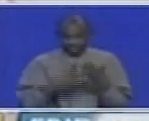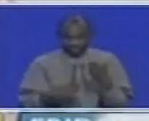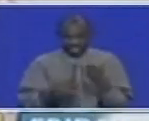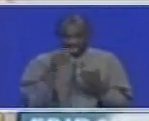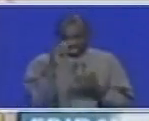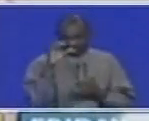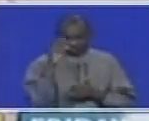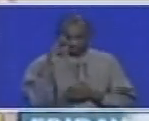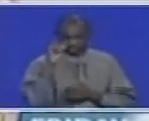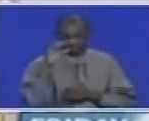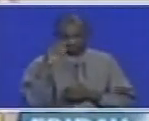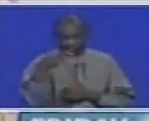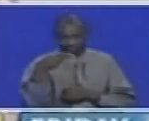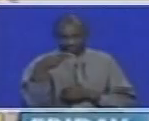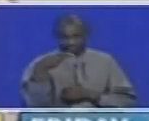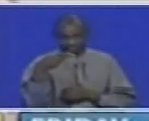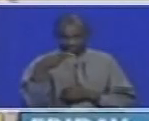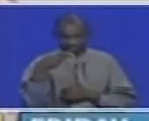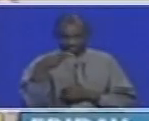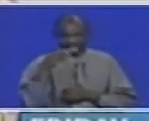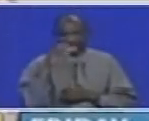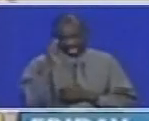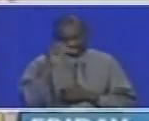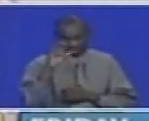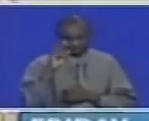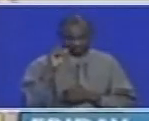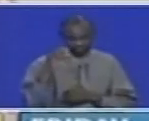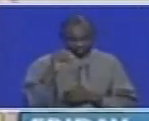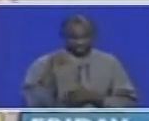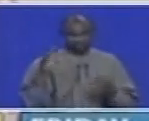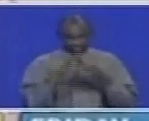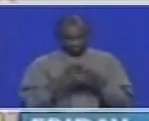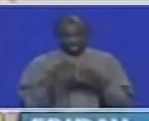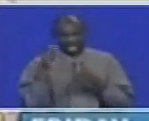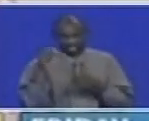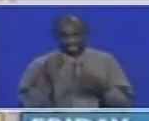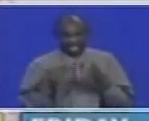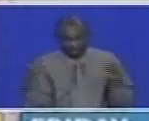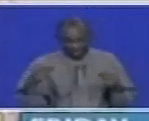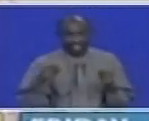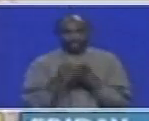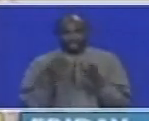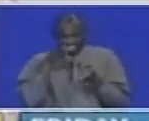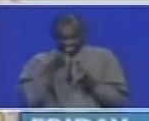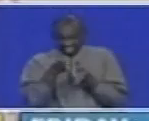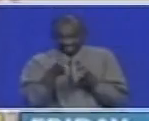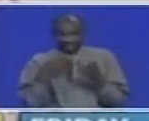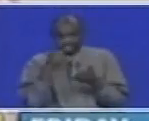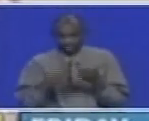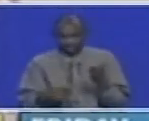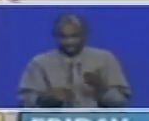arch, archbishop, archdiocese, arch enemy, arch rival. But in this case, we